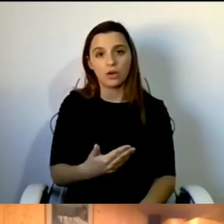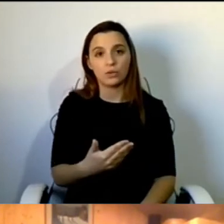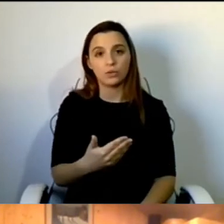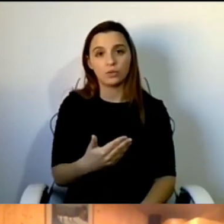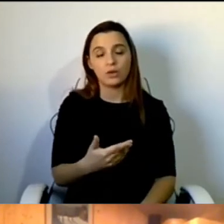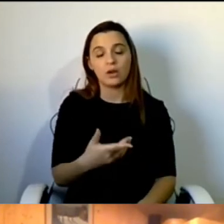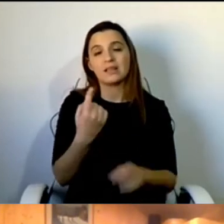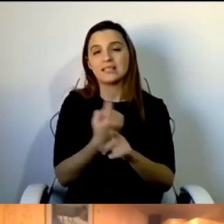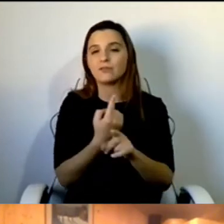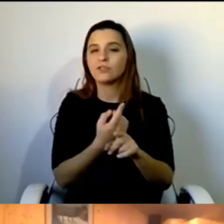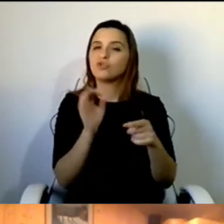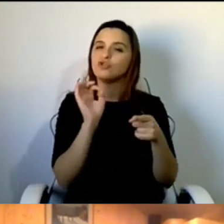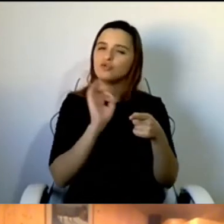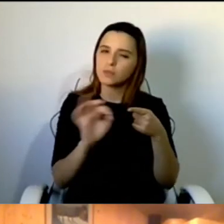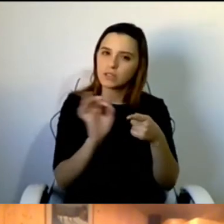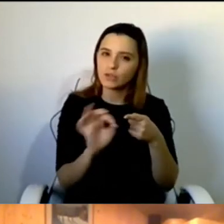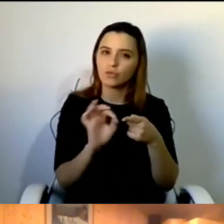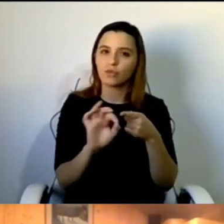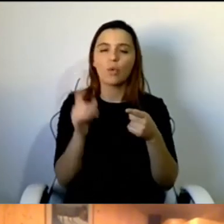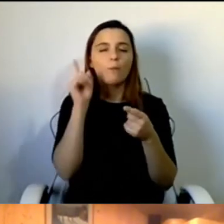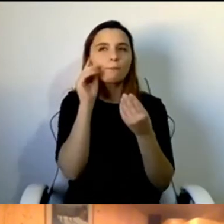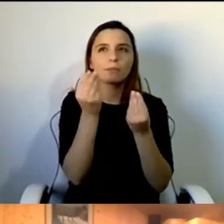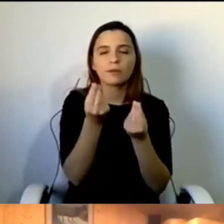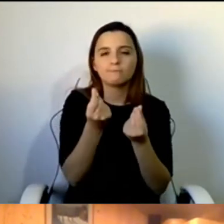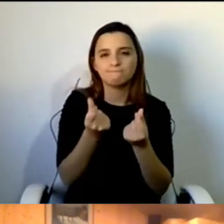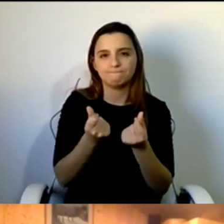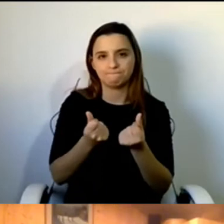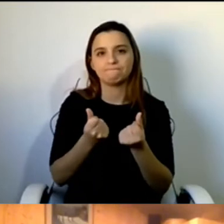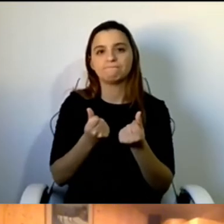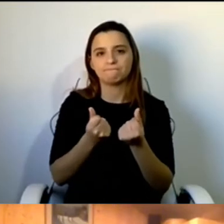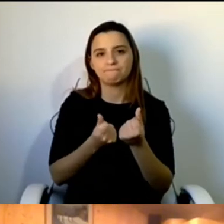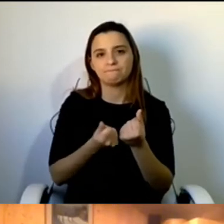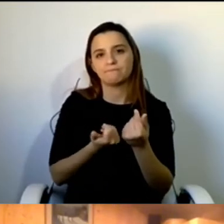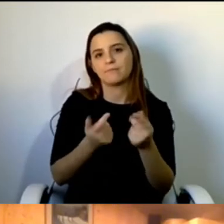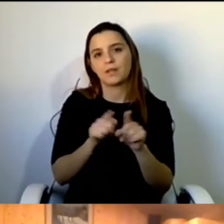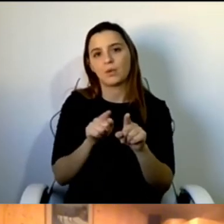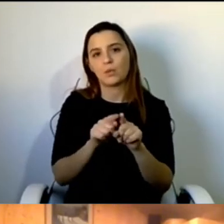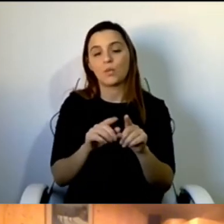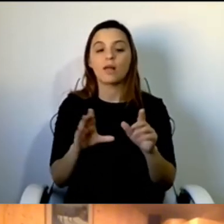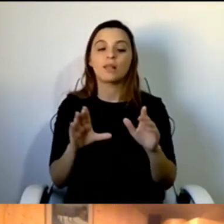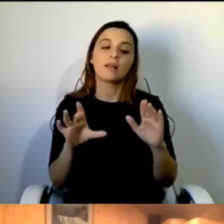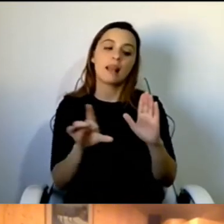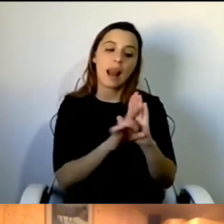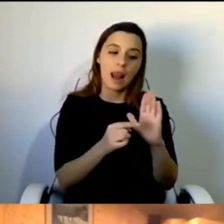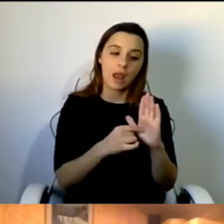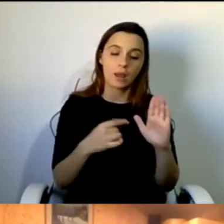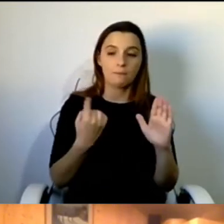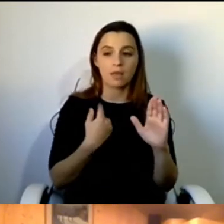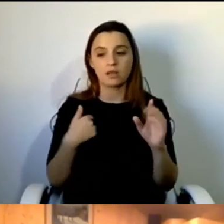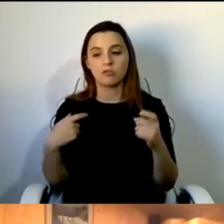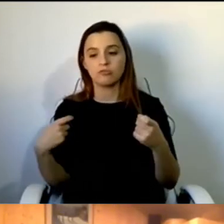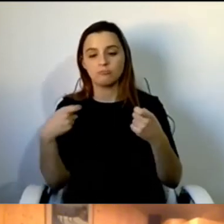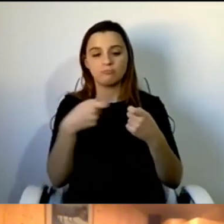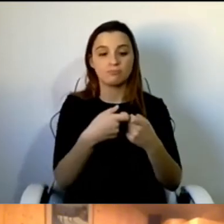you qualified to the legislation through being part of one of those three categories. The two